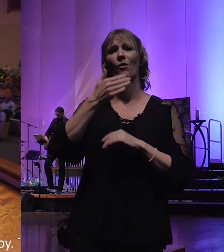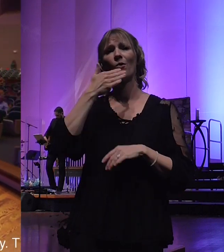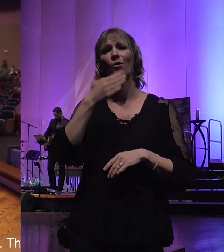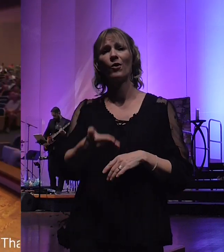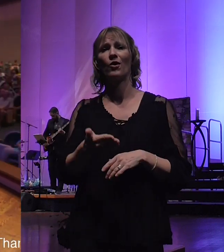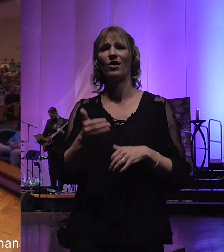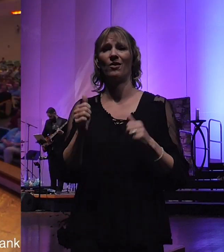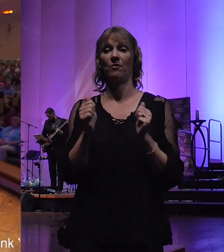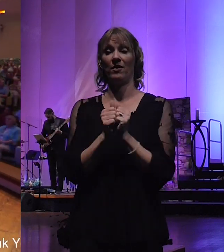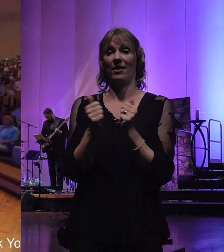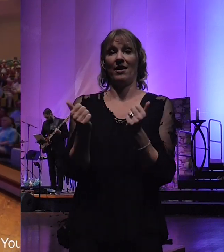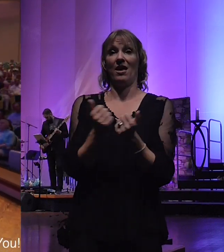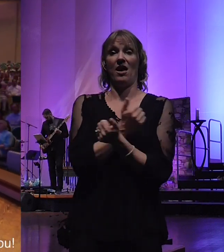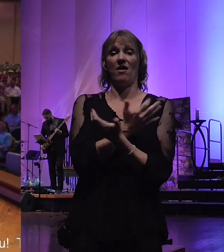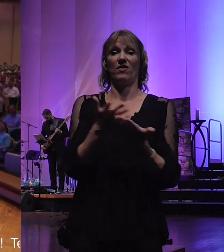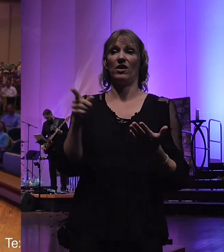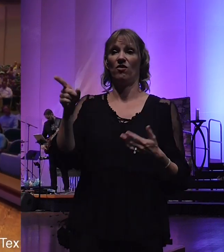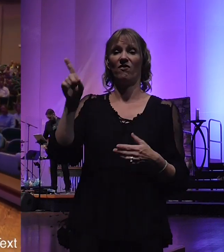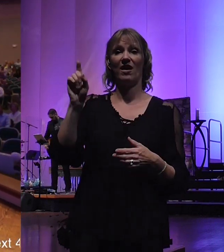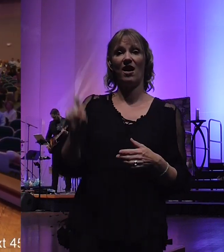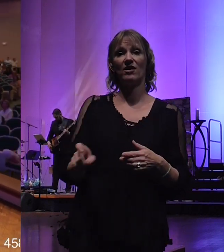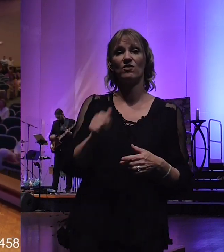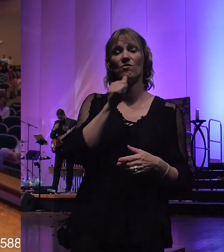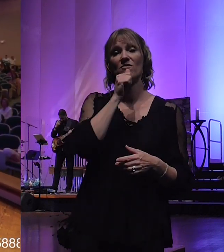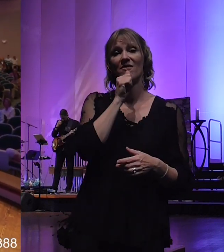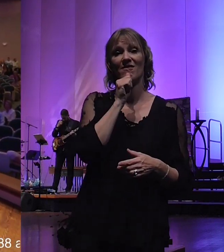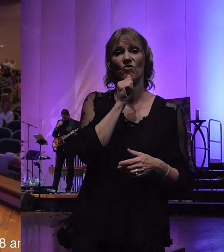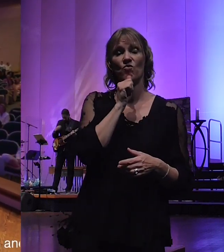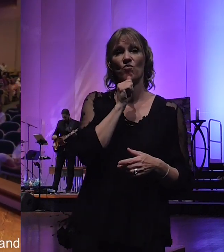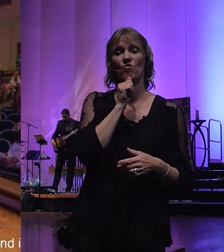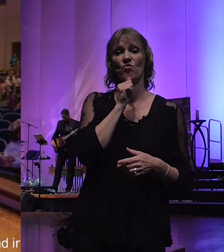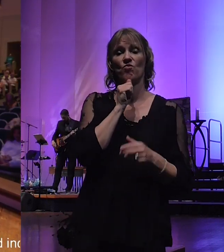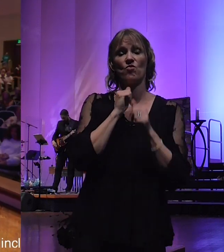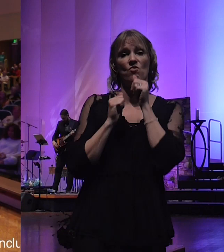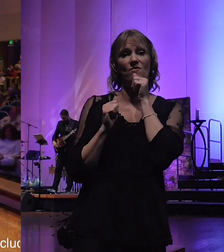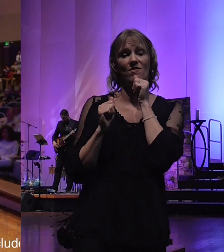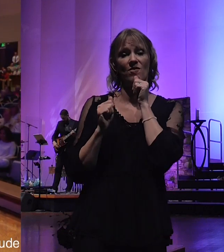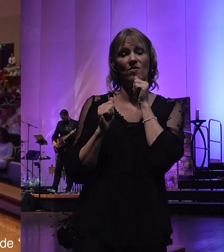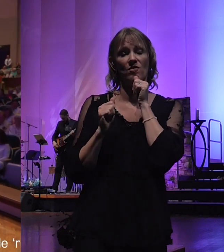with all that you've had to endure.